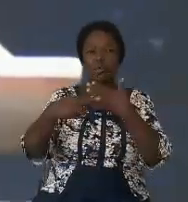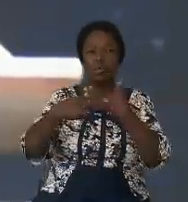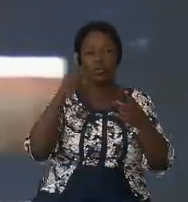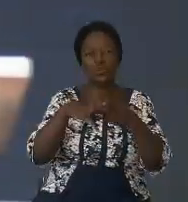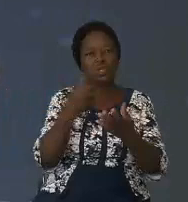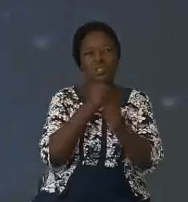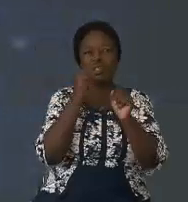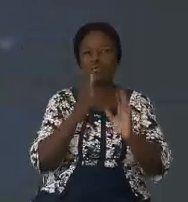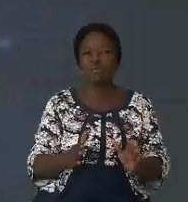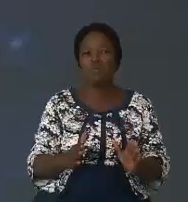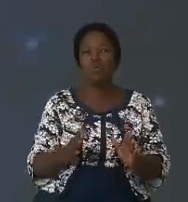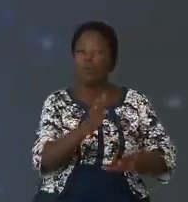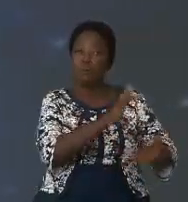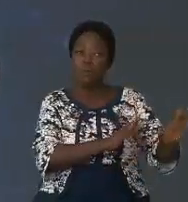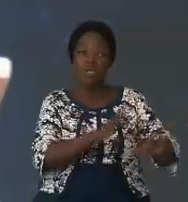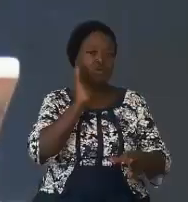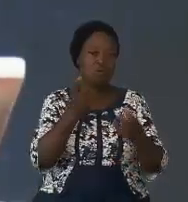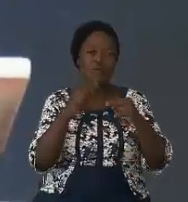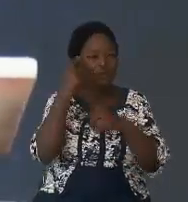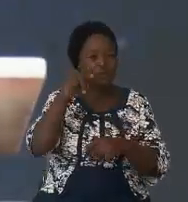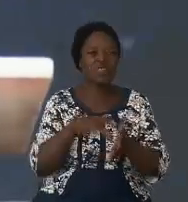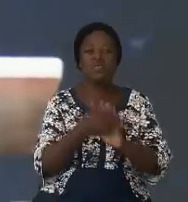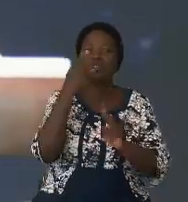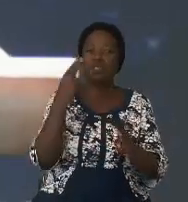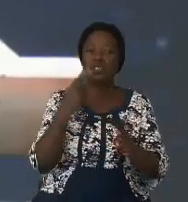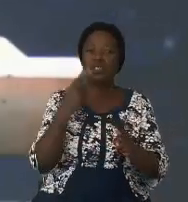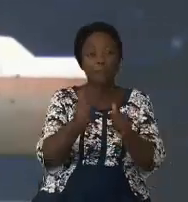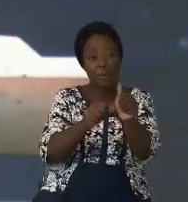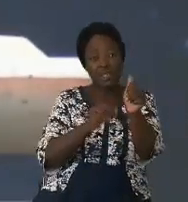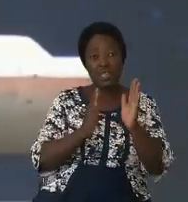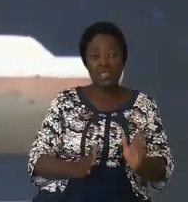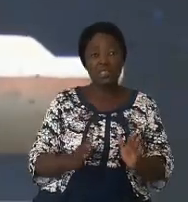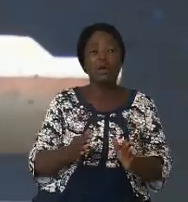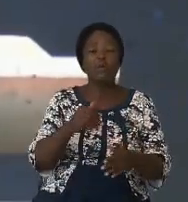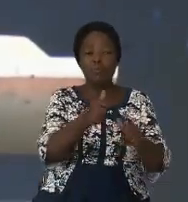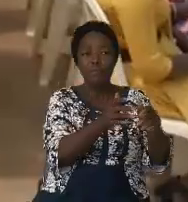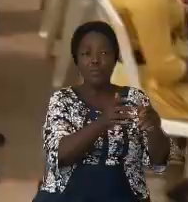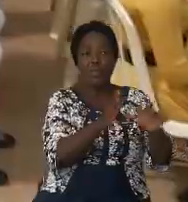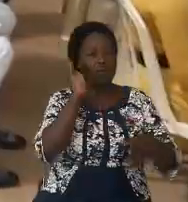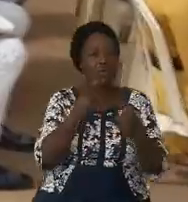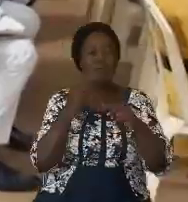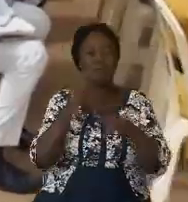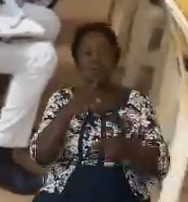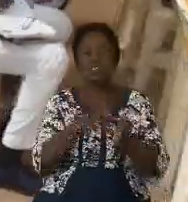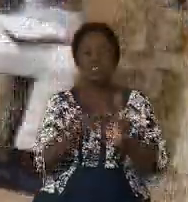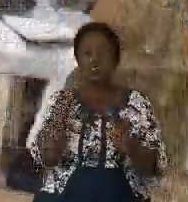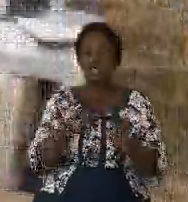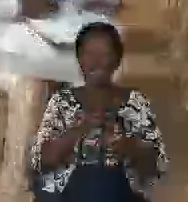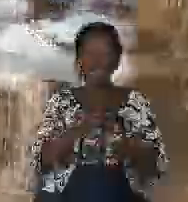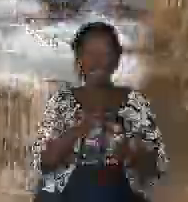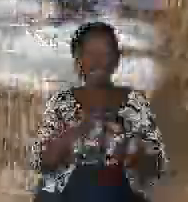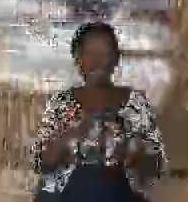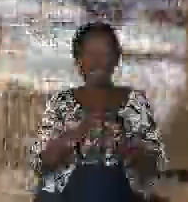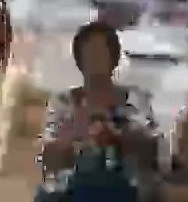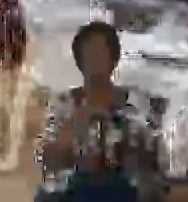today, personal return to the Savior, mercy will come for you. Backslider,